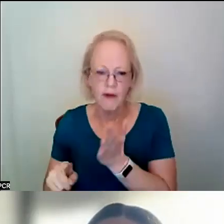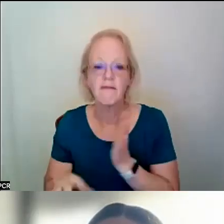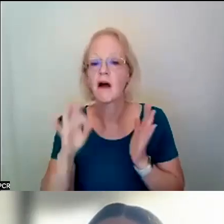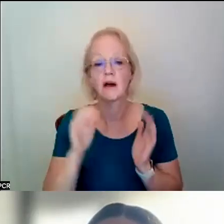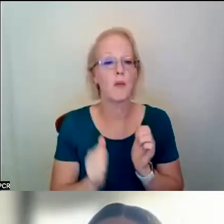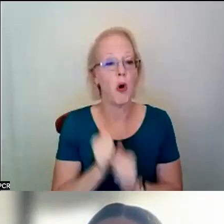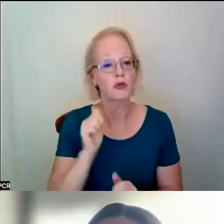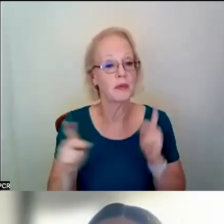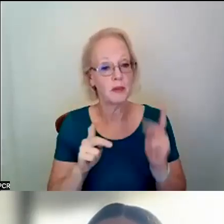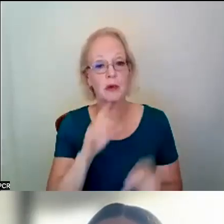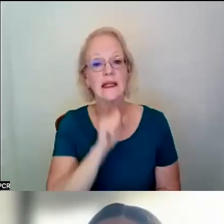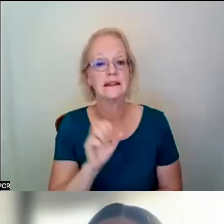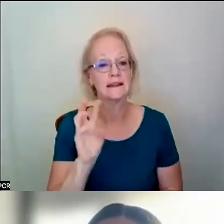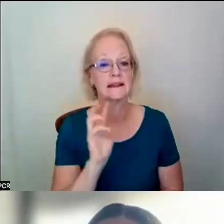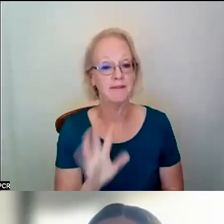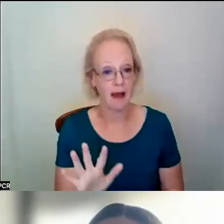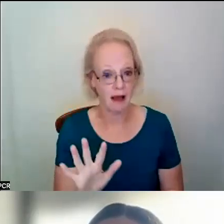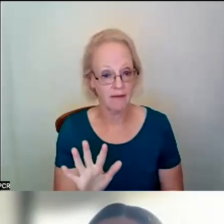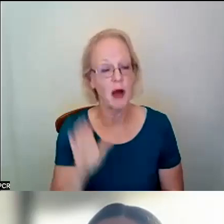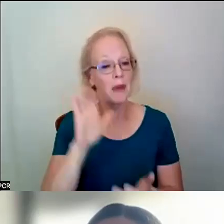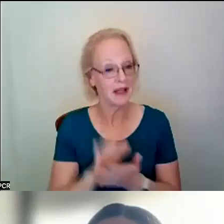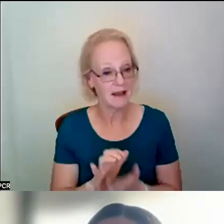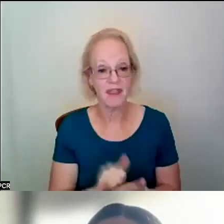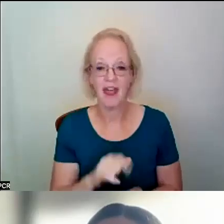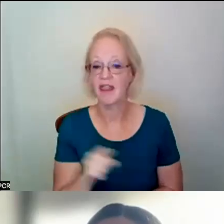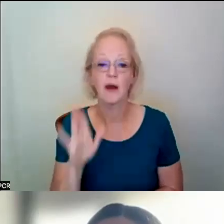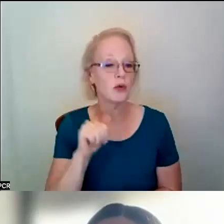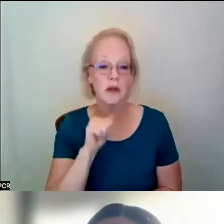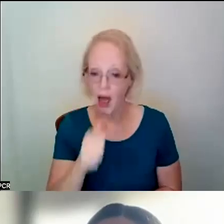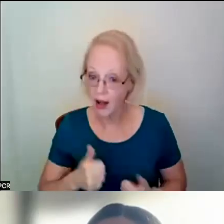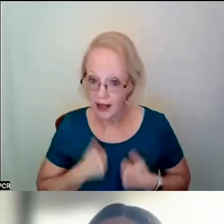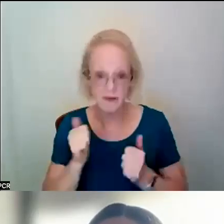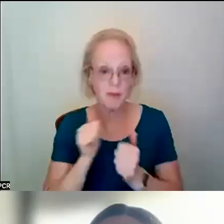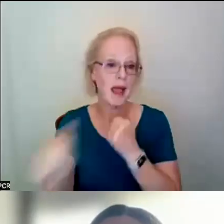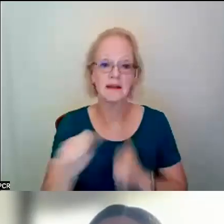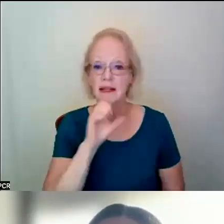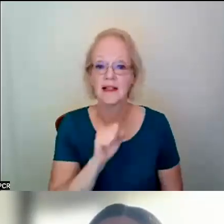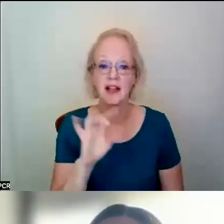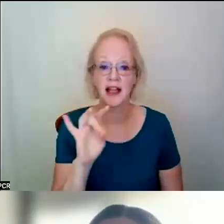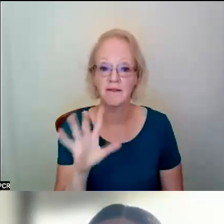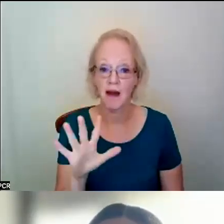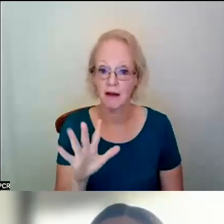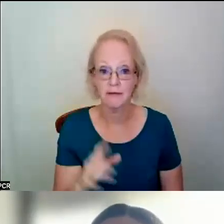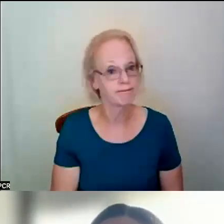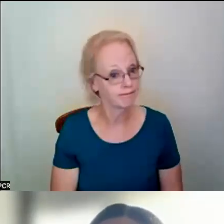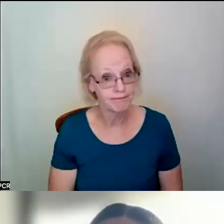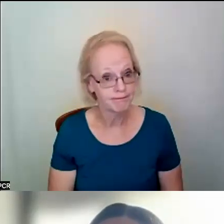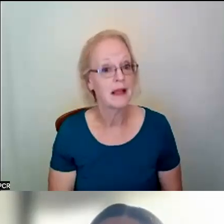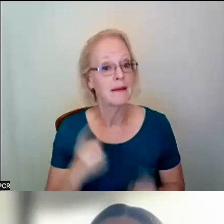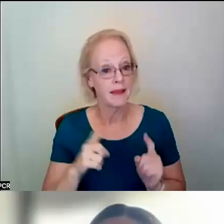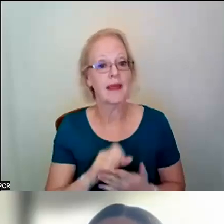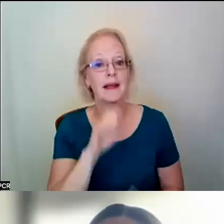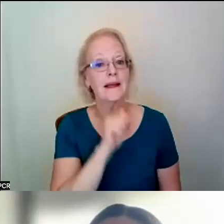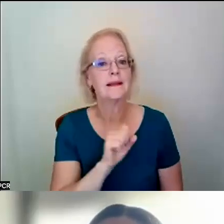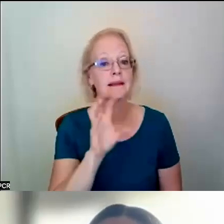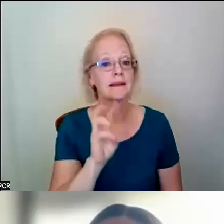believe that they're not going to live past age 85. Well, it turns out that at age 65, life